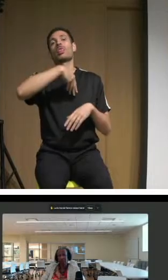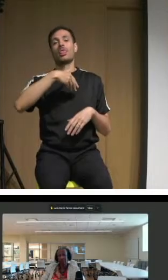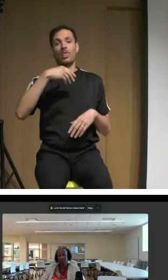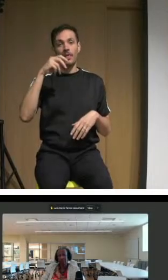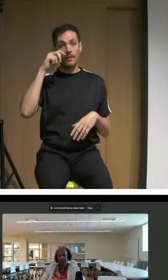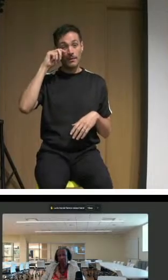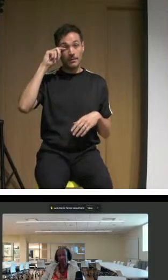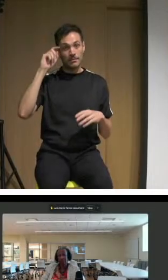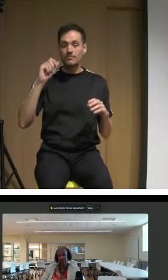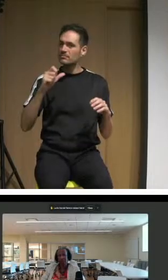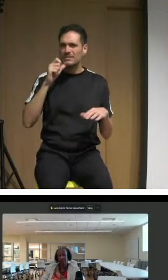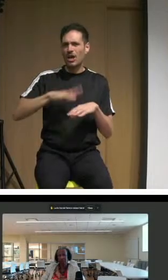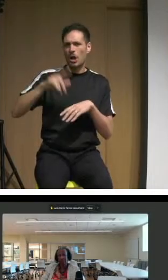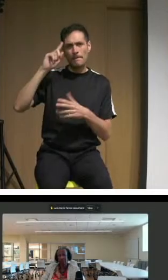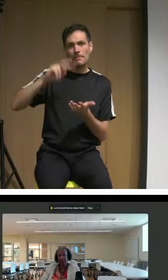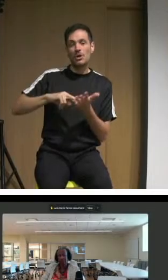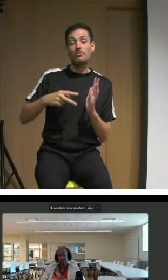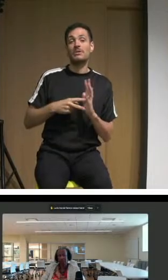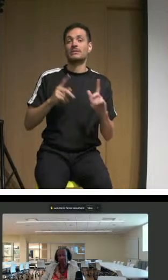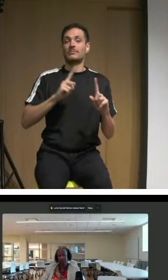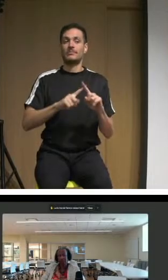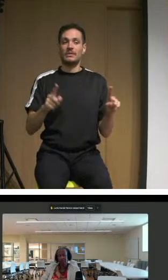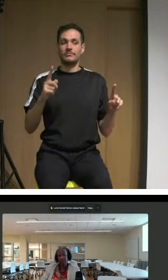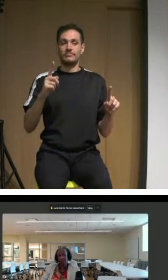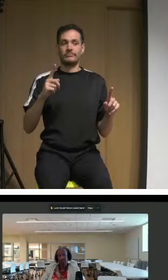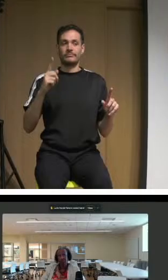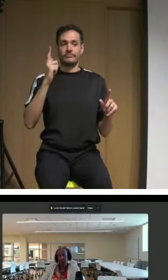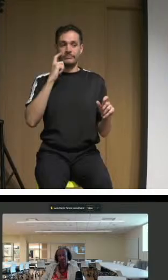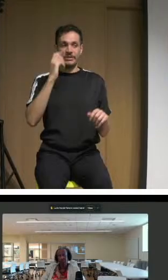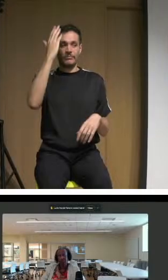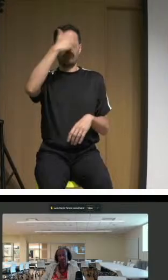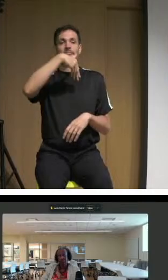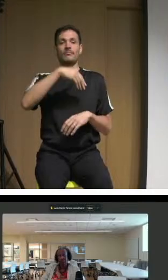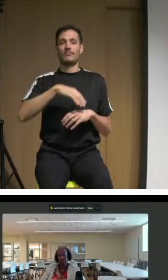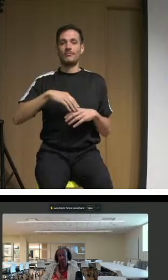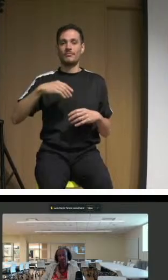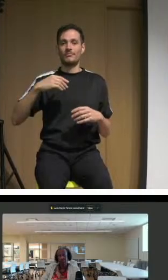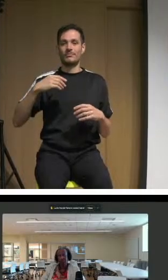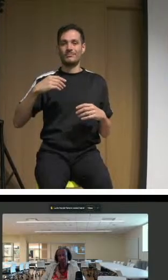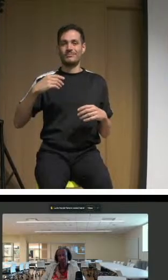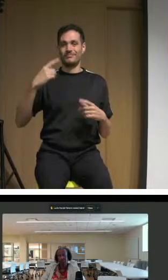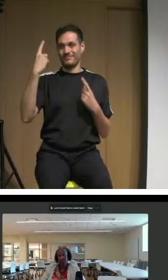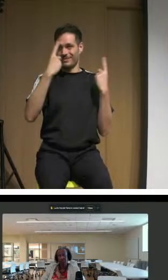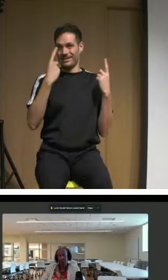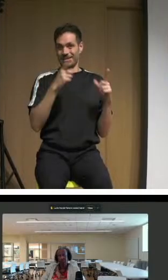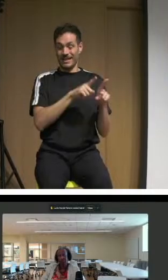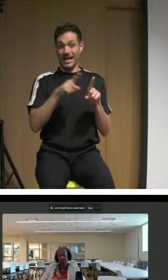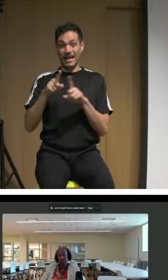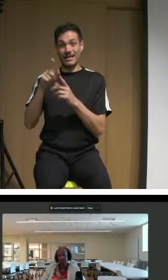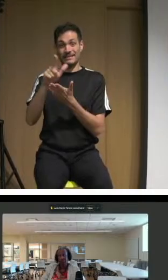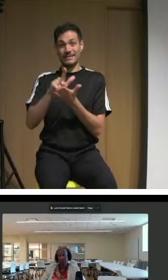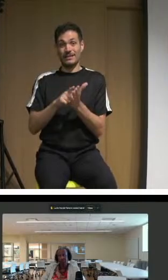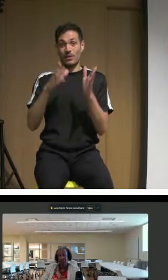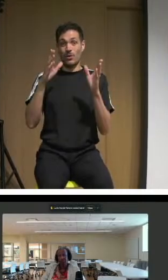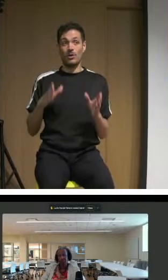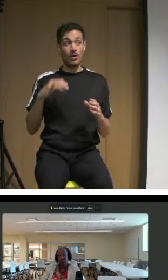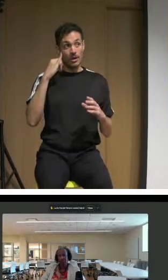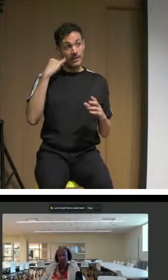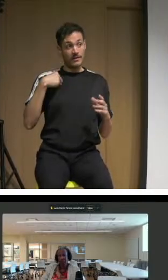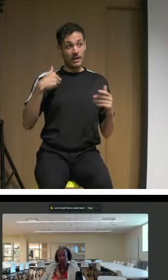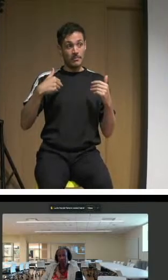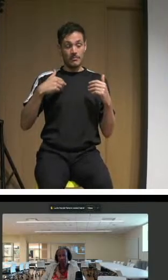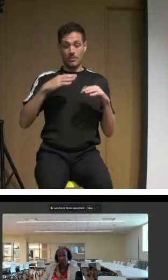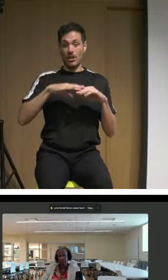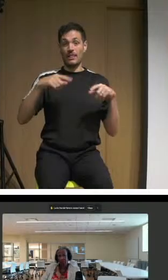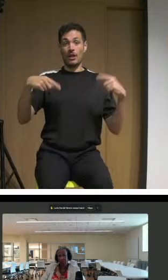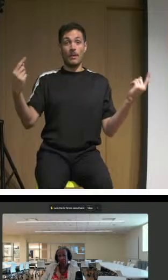of an oversight, if there is, just thinking as an attorney, if I'm on the opposite side, if I'm speaking for people who do not